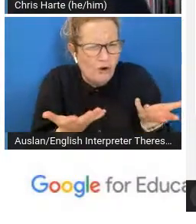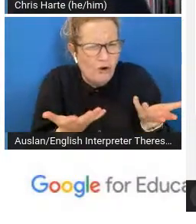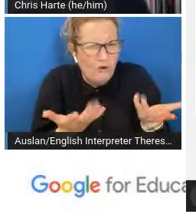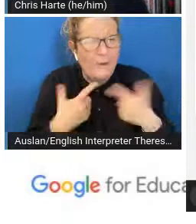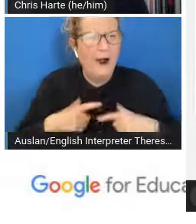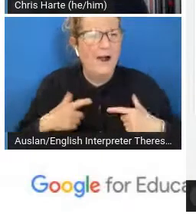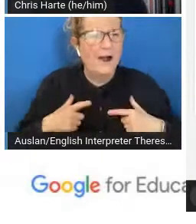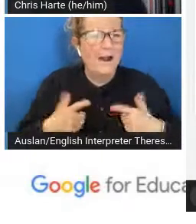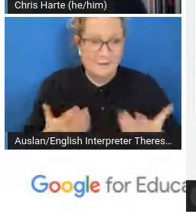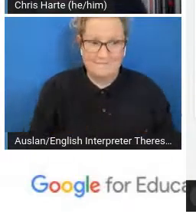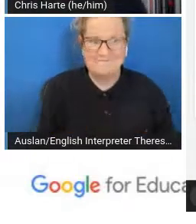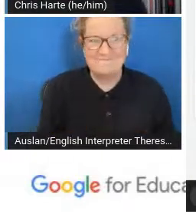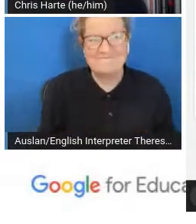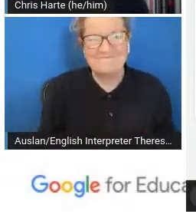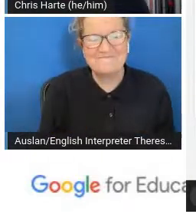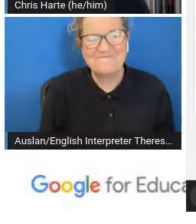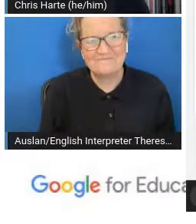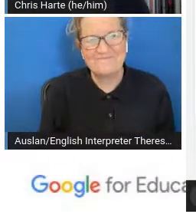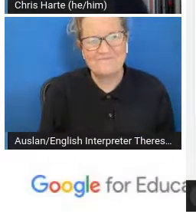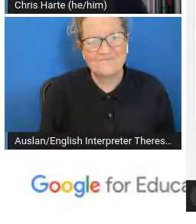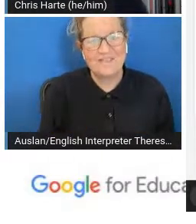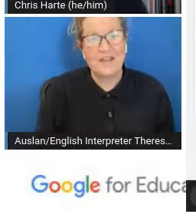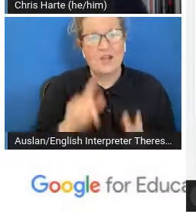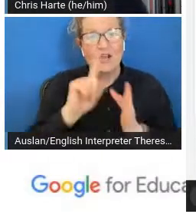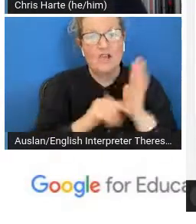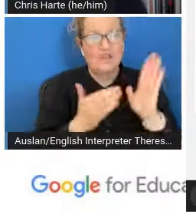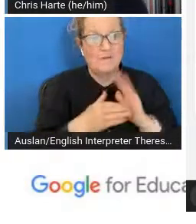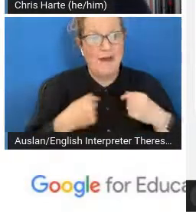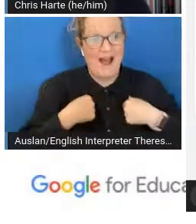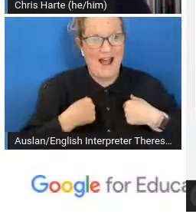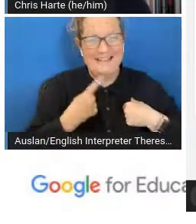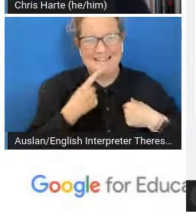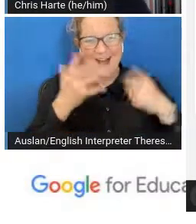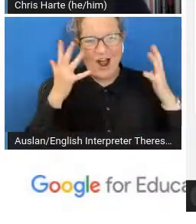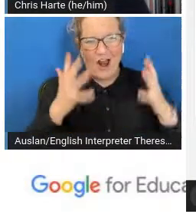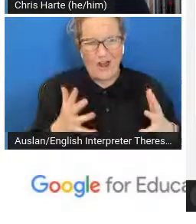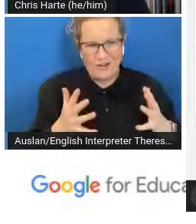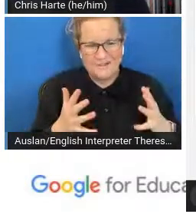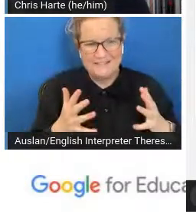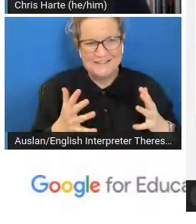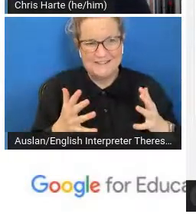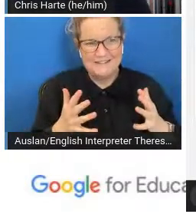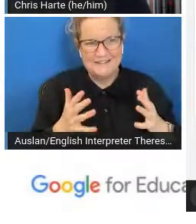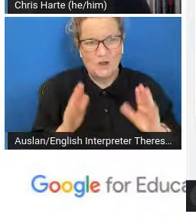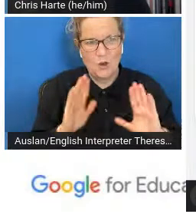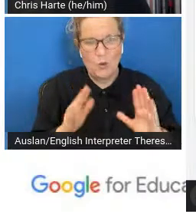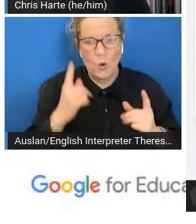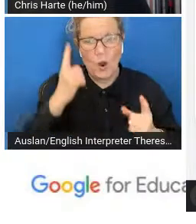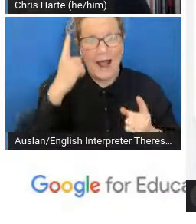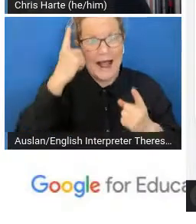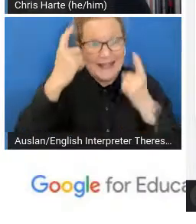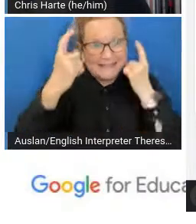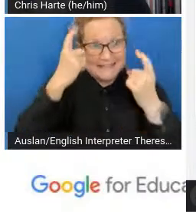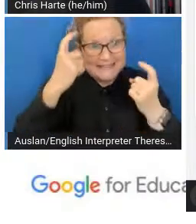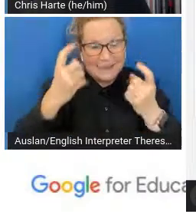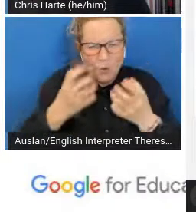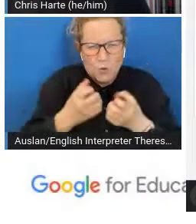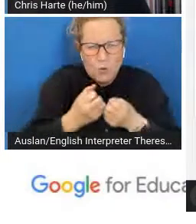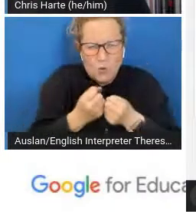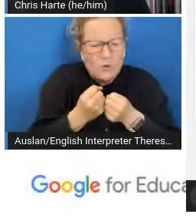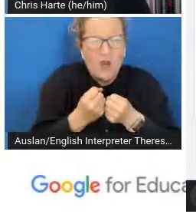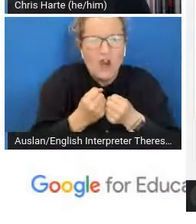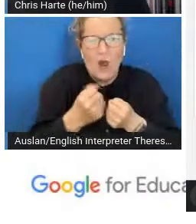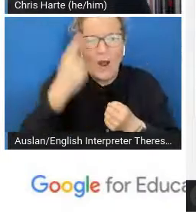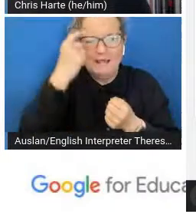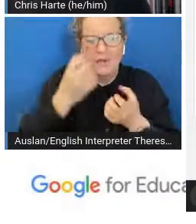One of the terms that Jim and I use a lot is holding your ideas lightly. And I think I might have mentioned that at some point, but